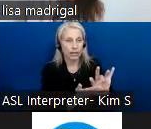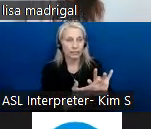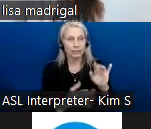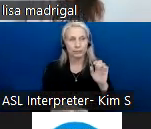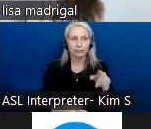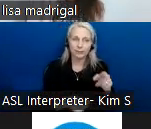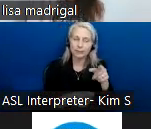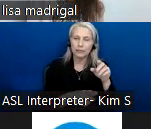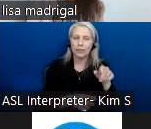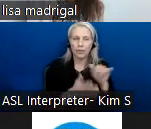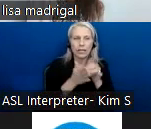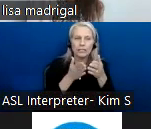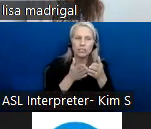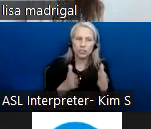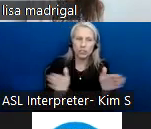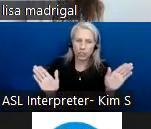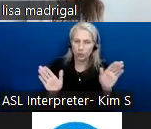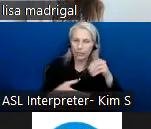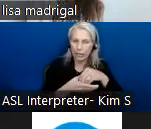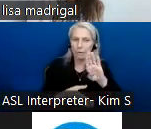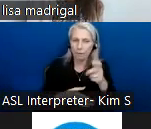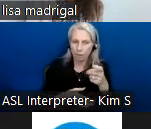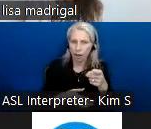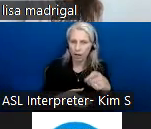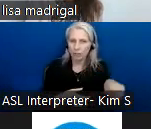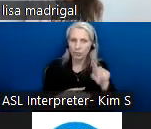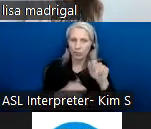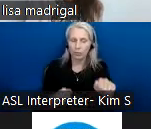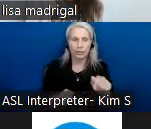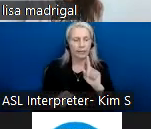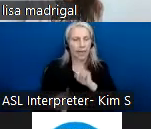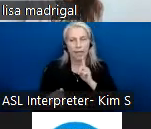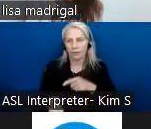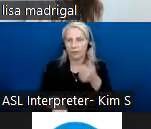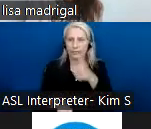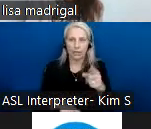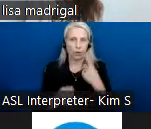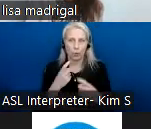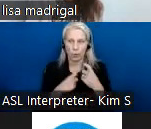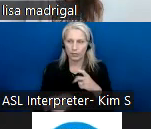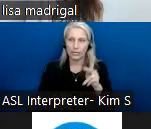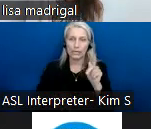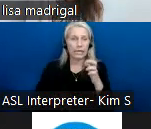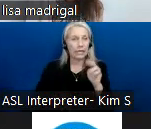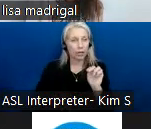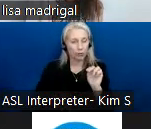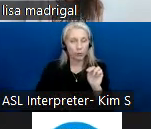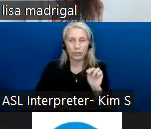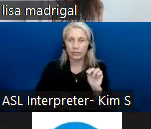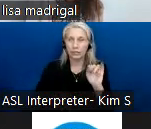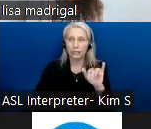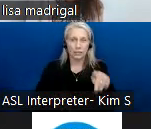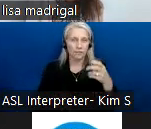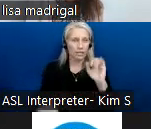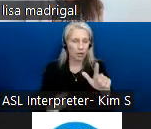fentanyledcolorado.org is a general inbox that we can field any of your questions. Karen is the fentanyl